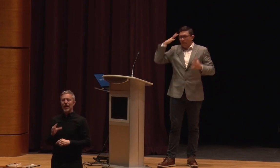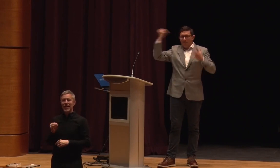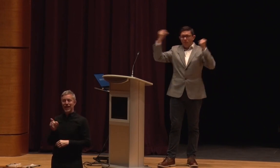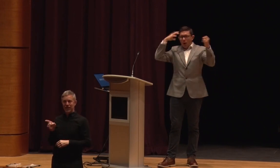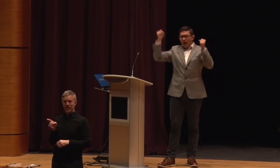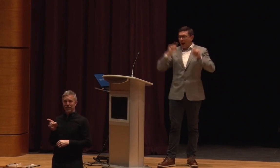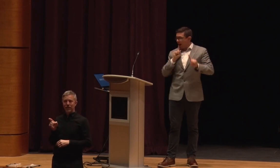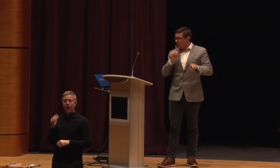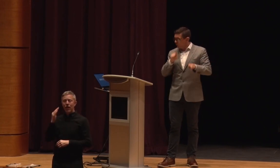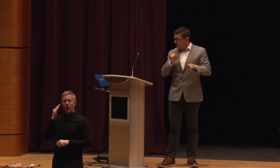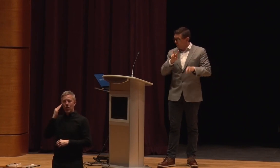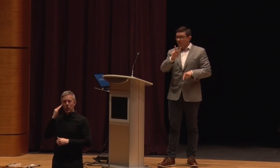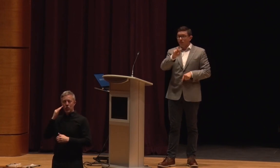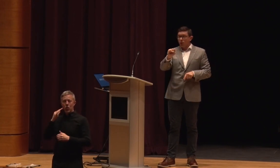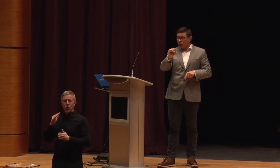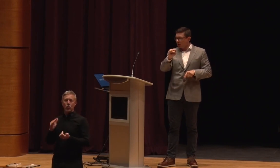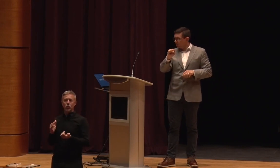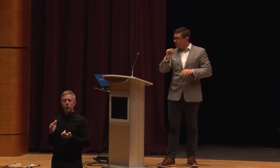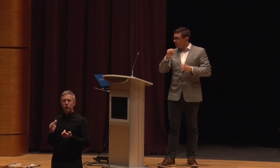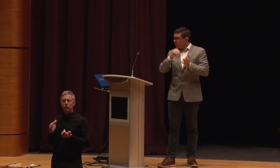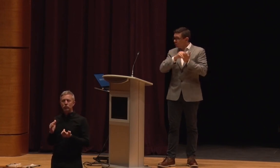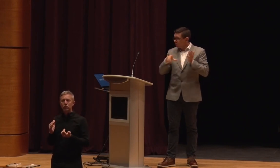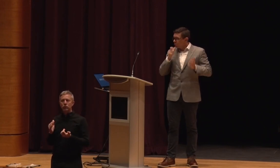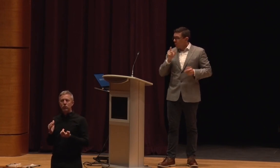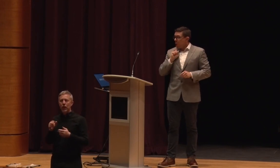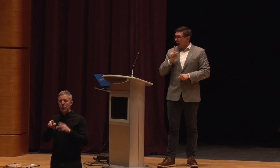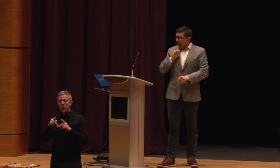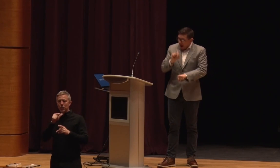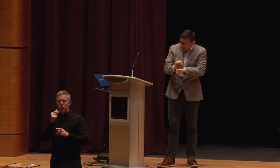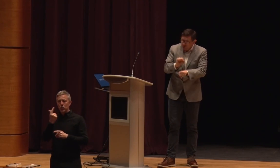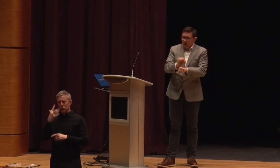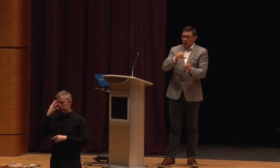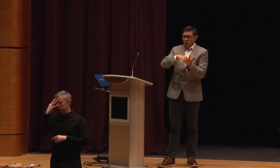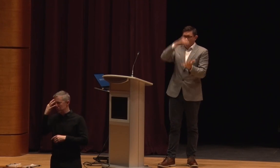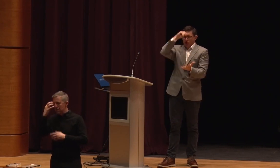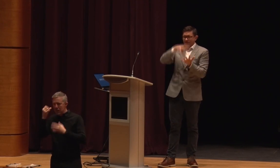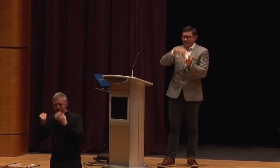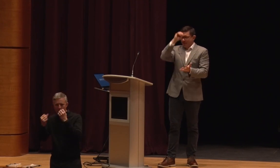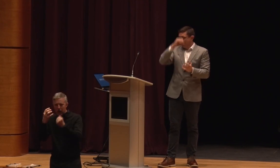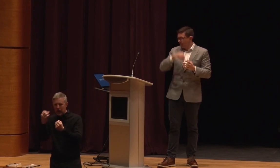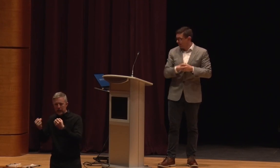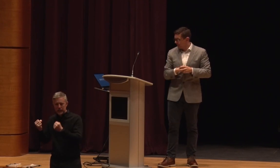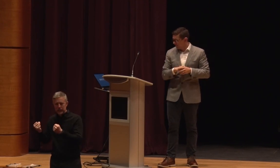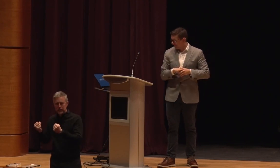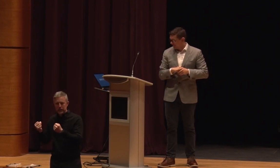about people are, you know, who just memorize